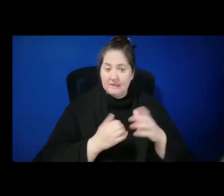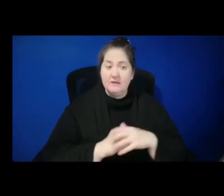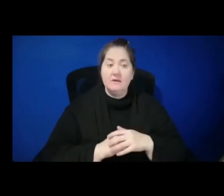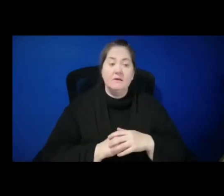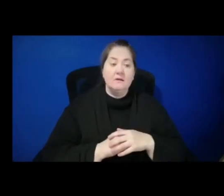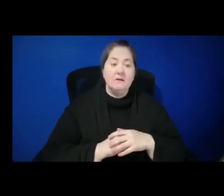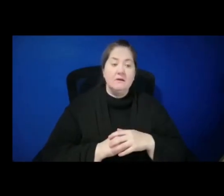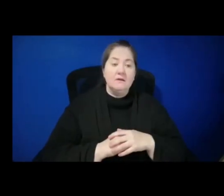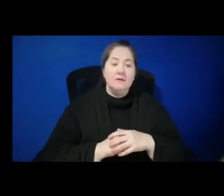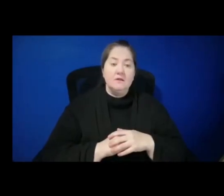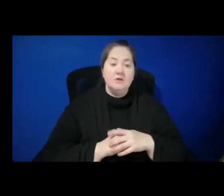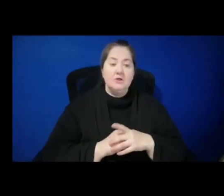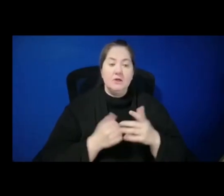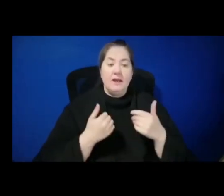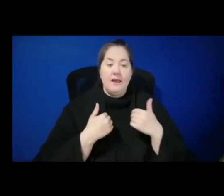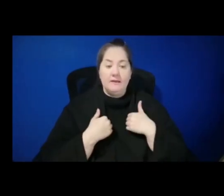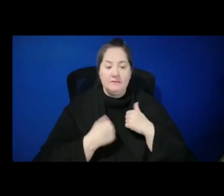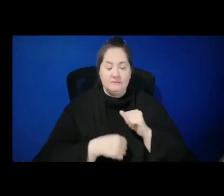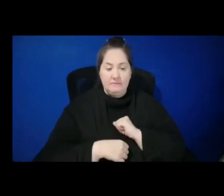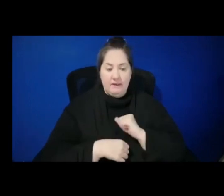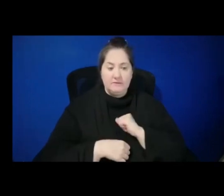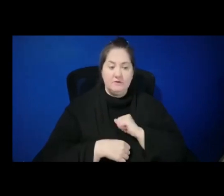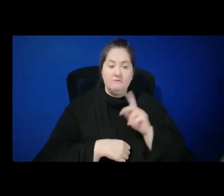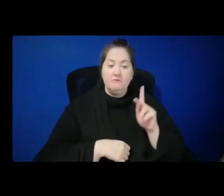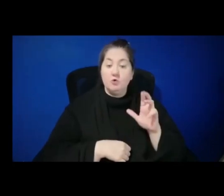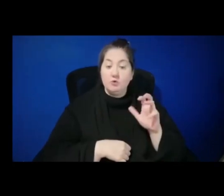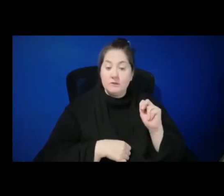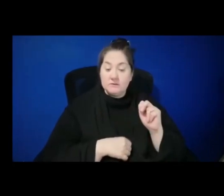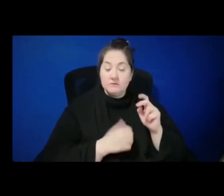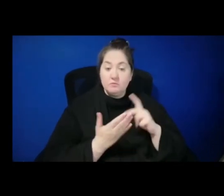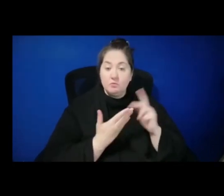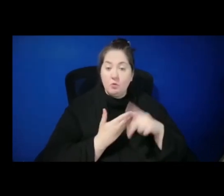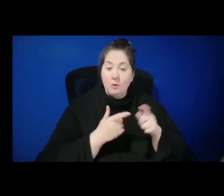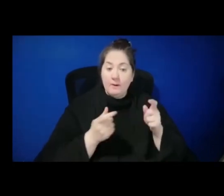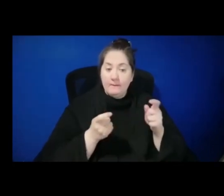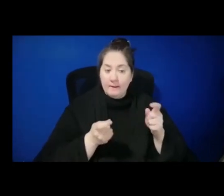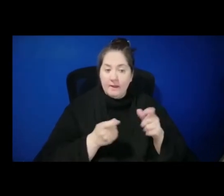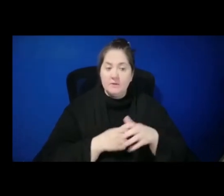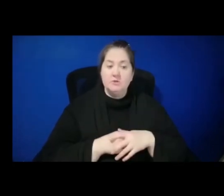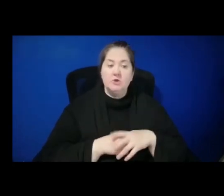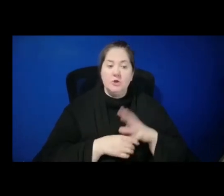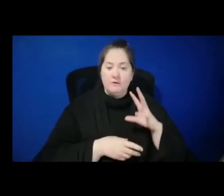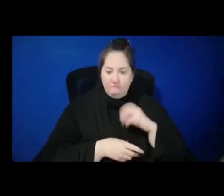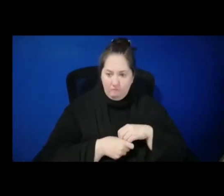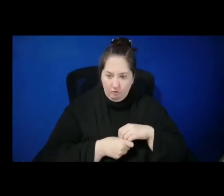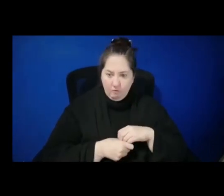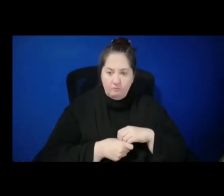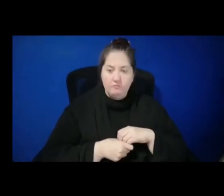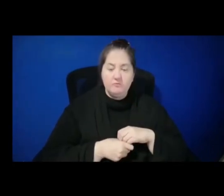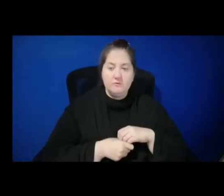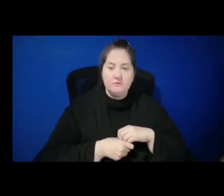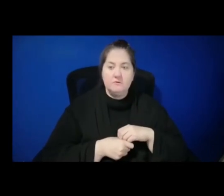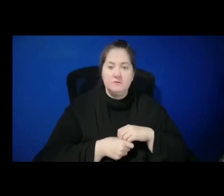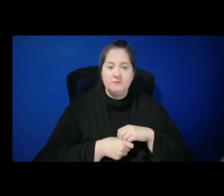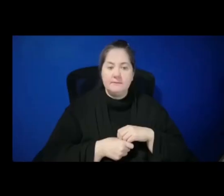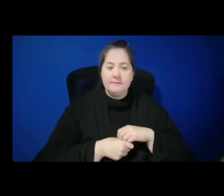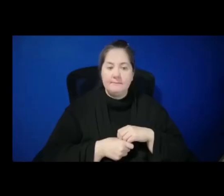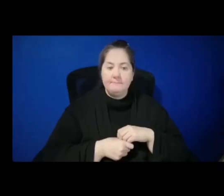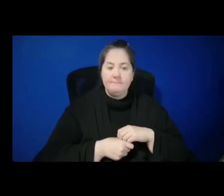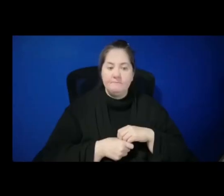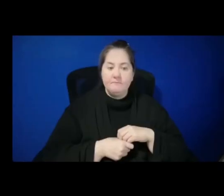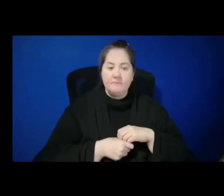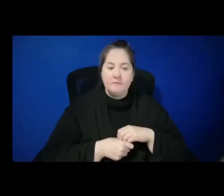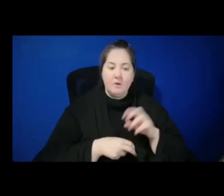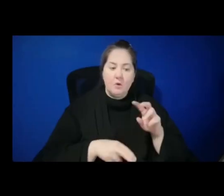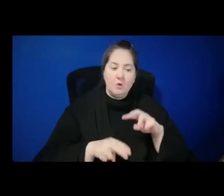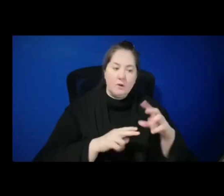actually got myself and Kristen, the program manager, involved in so like looking